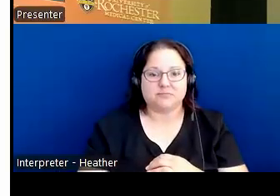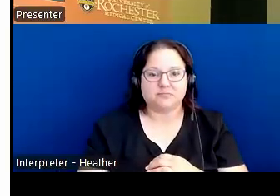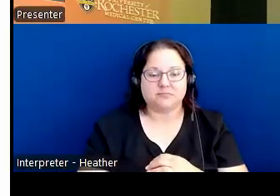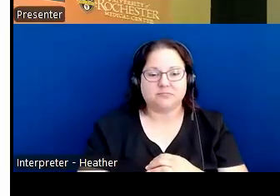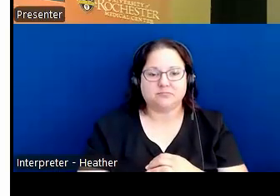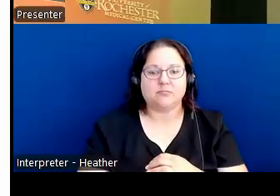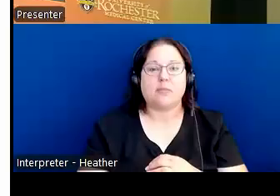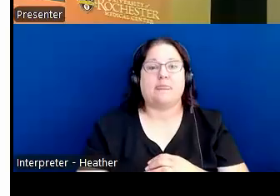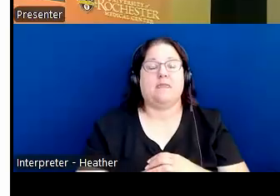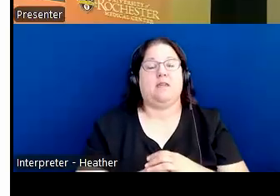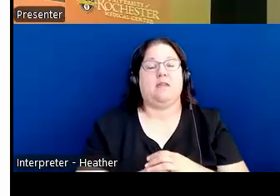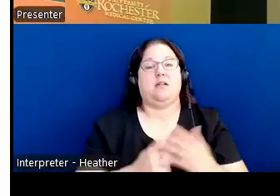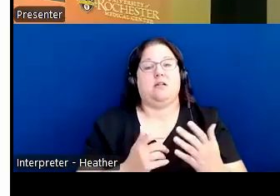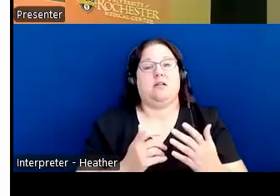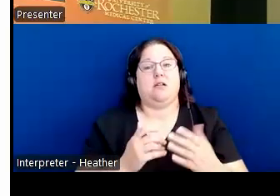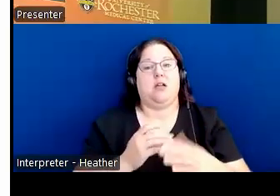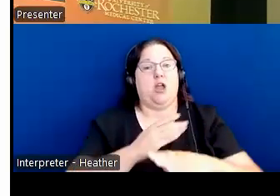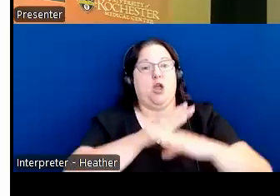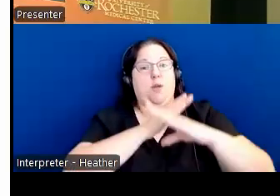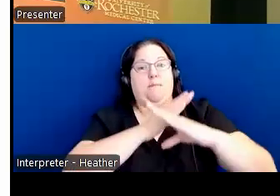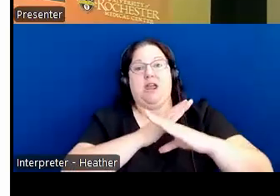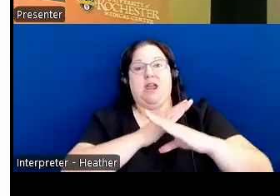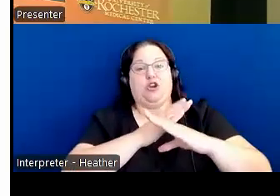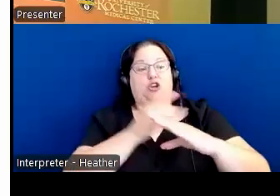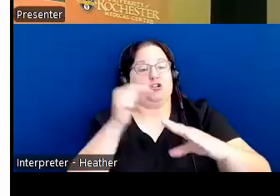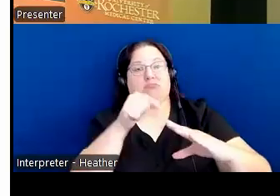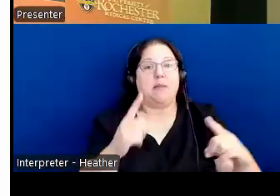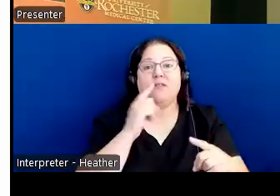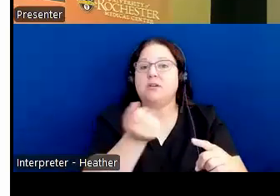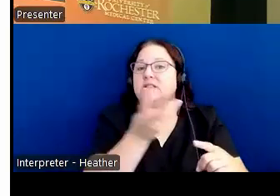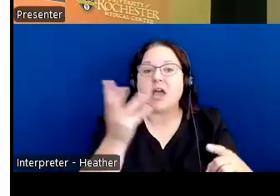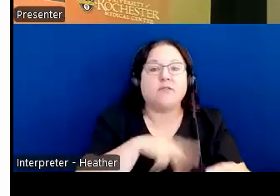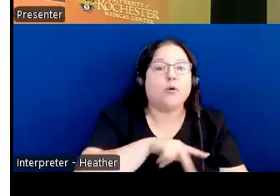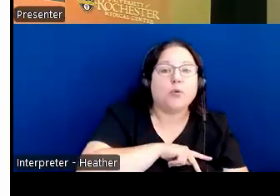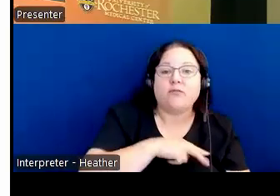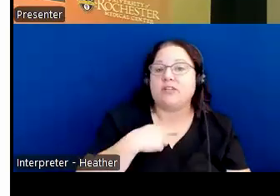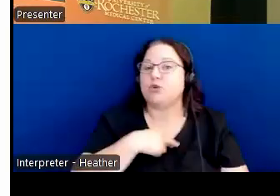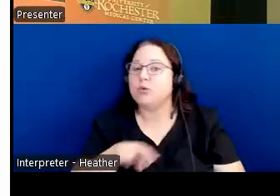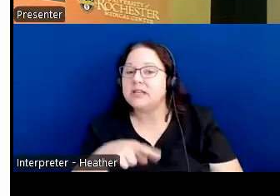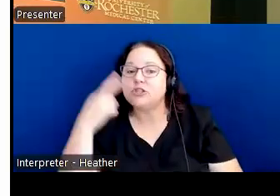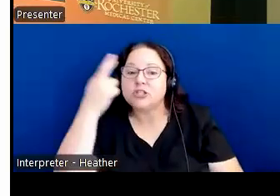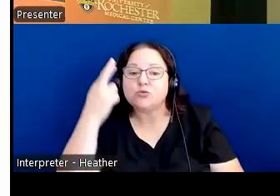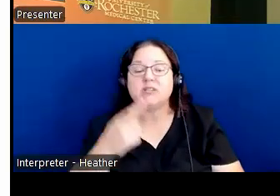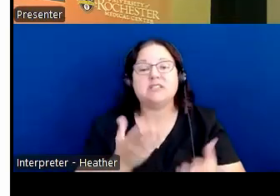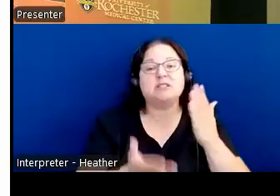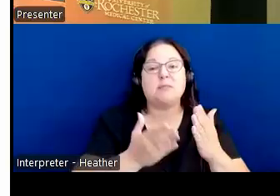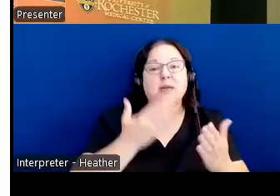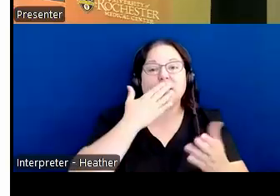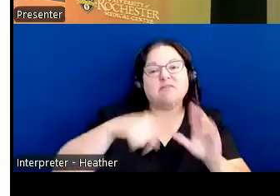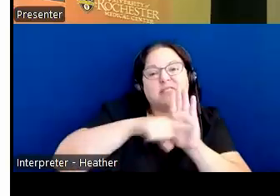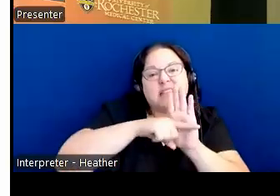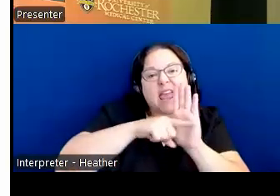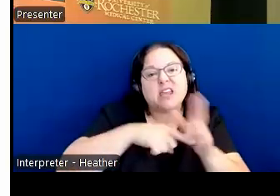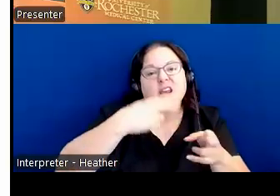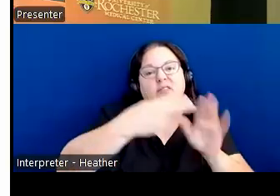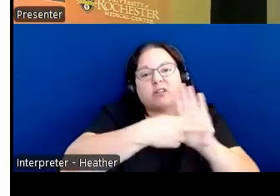So barriers may stem for a variety of personal or logistical reasons, such as stigma to receive treatment, lack of motivation